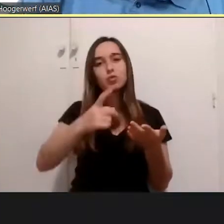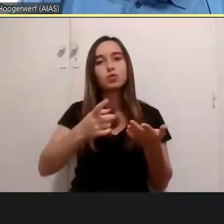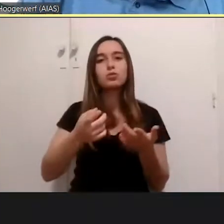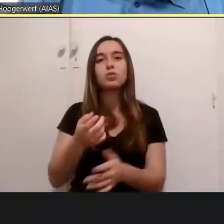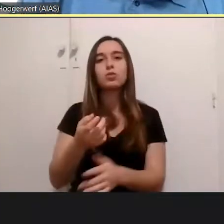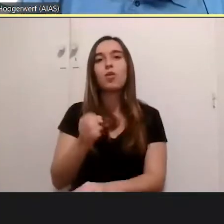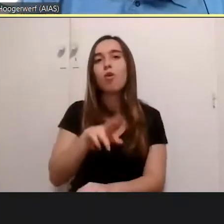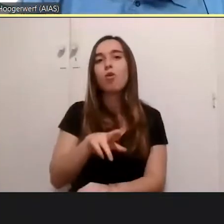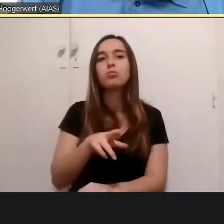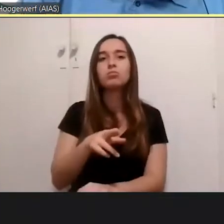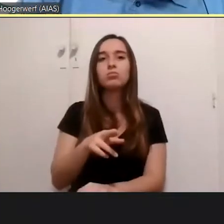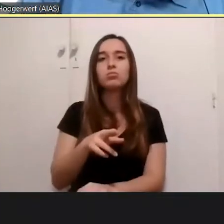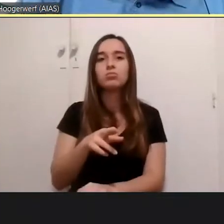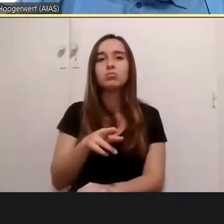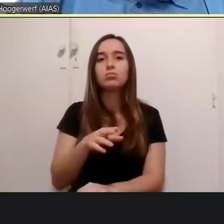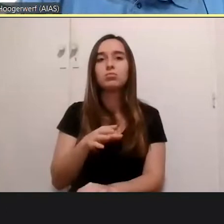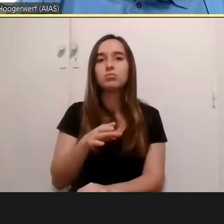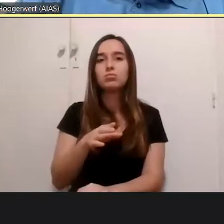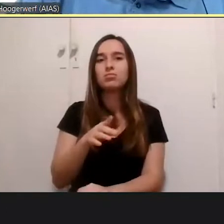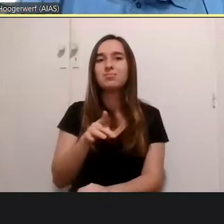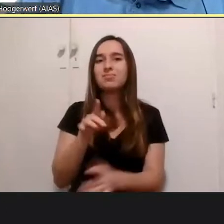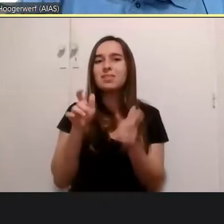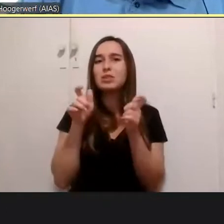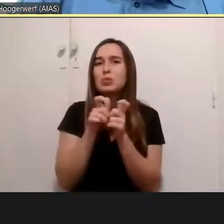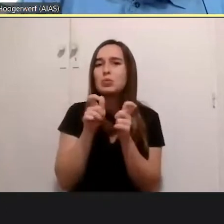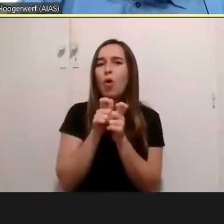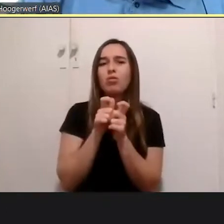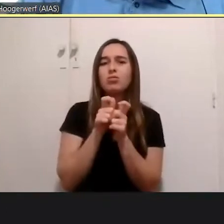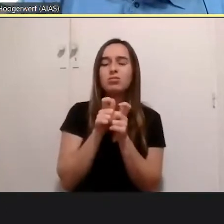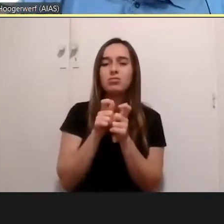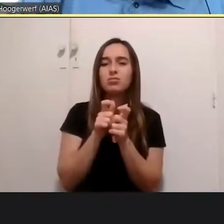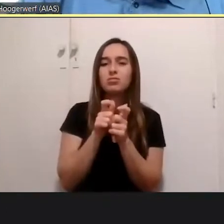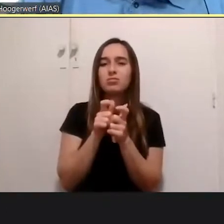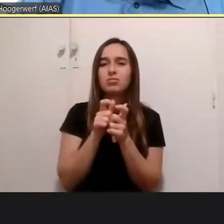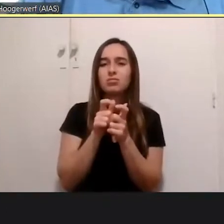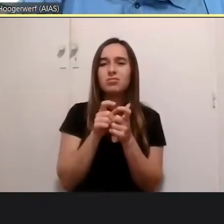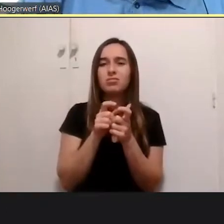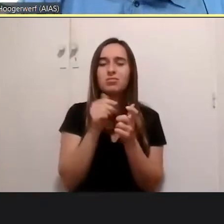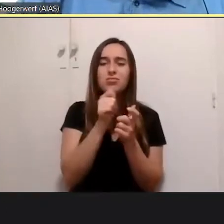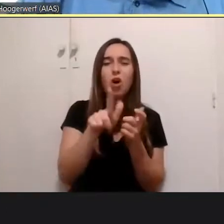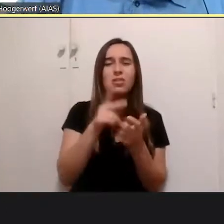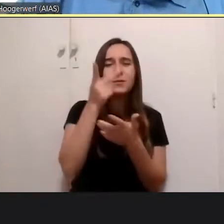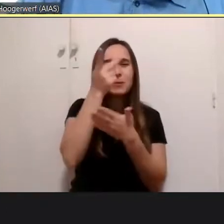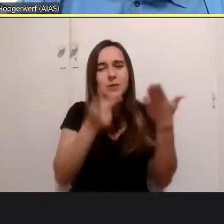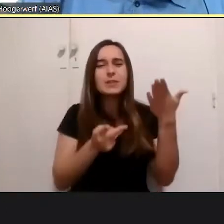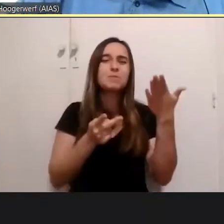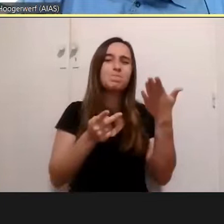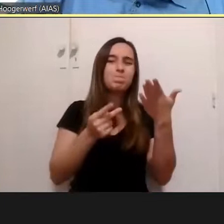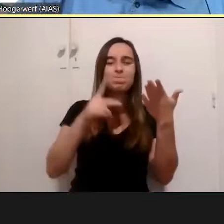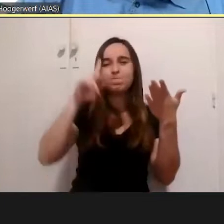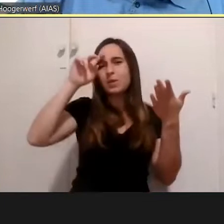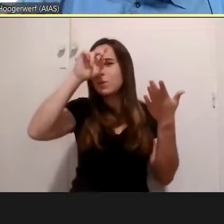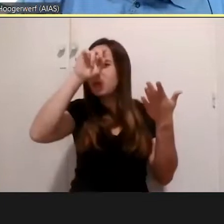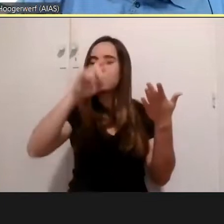potential fall, was very, very small, the display, so difficult to read the information. It was